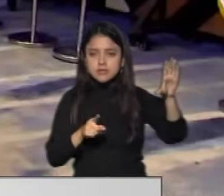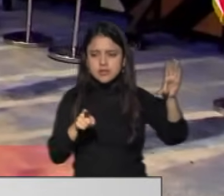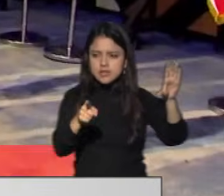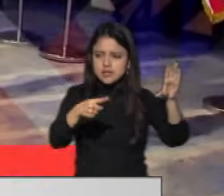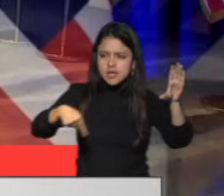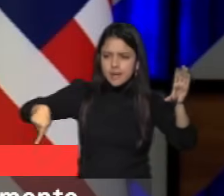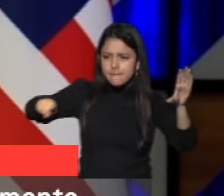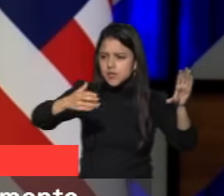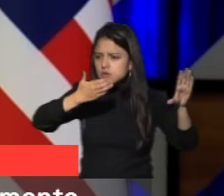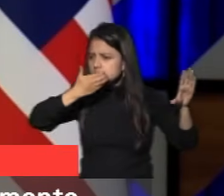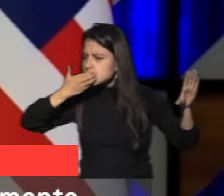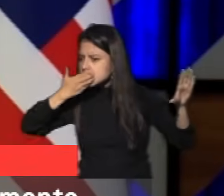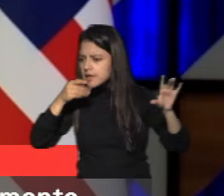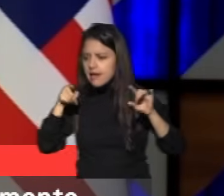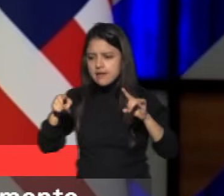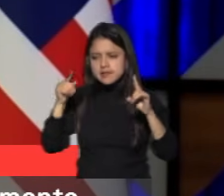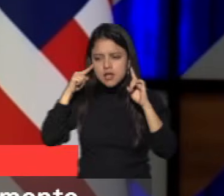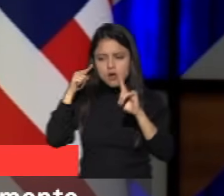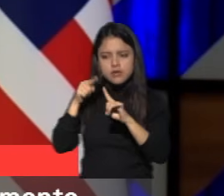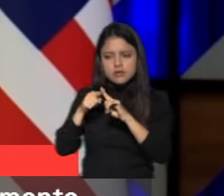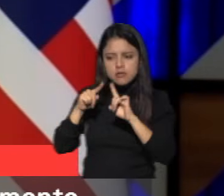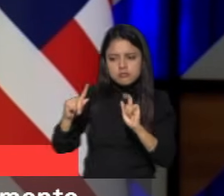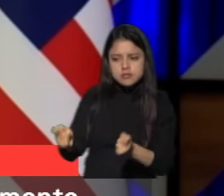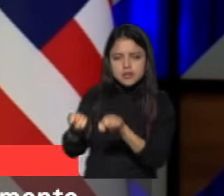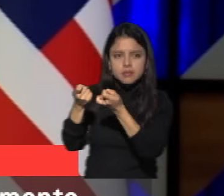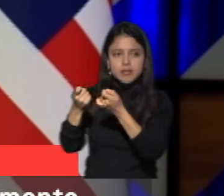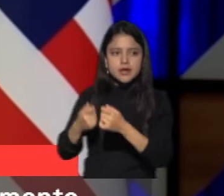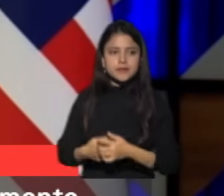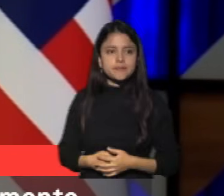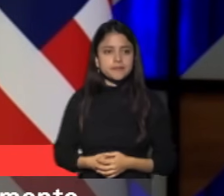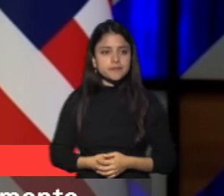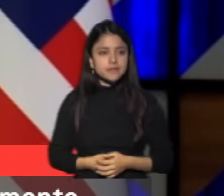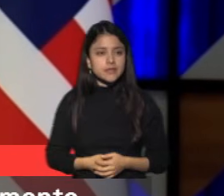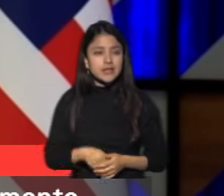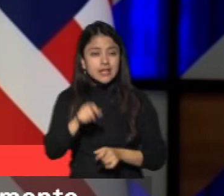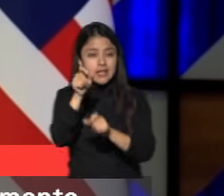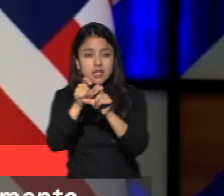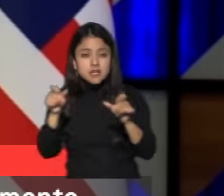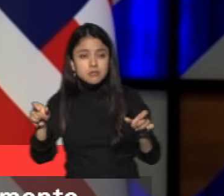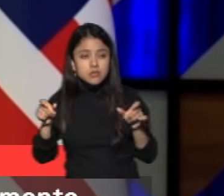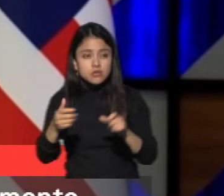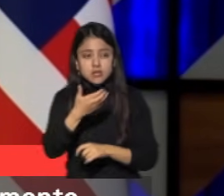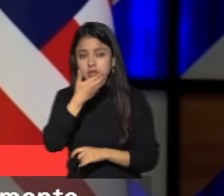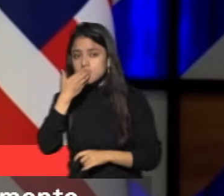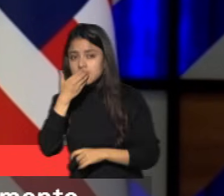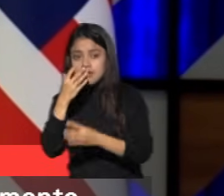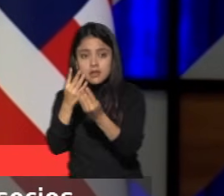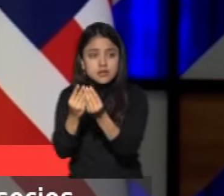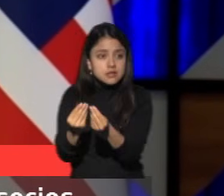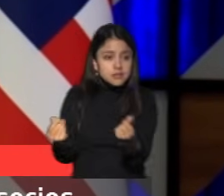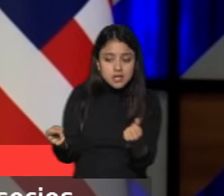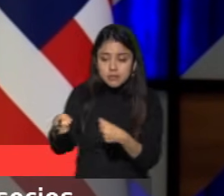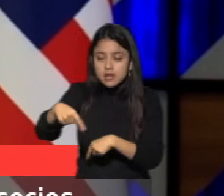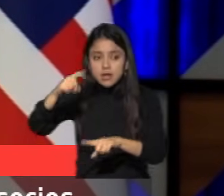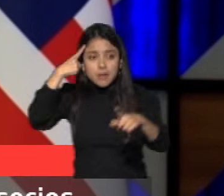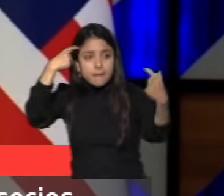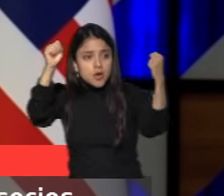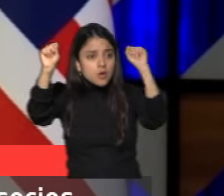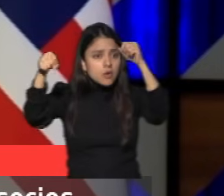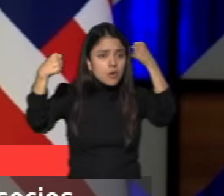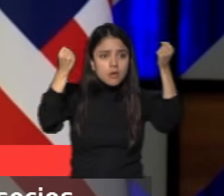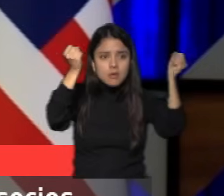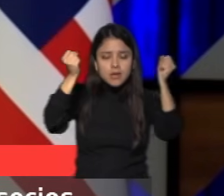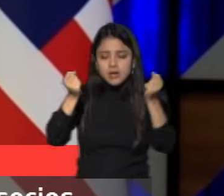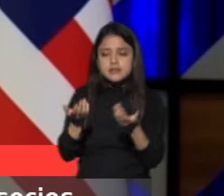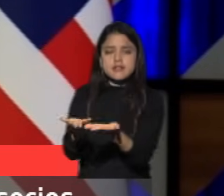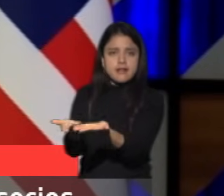rehenes. Those who are living in limbo, waiting desperately to learn the fate of a loved one, especially to families of the hostages,